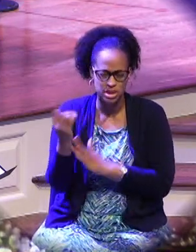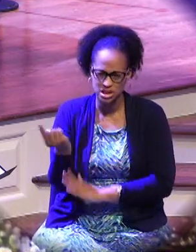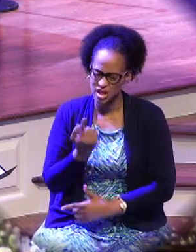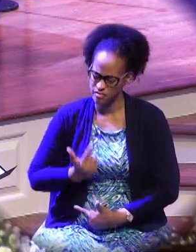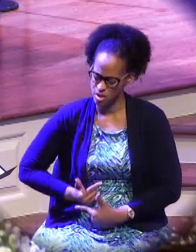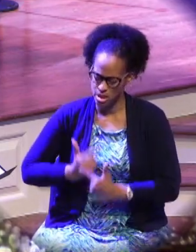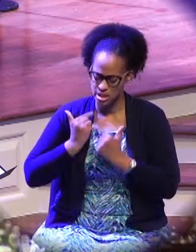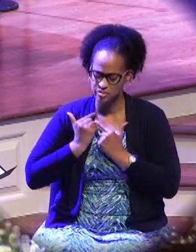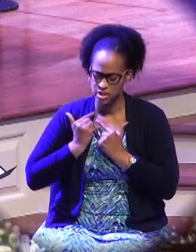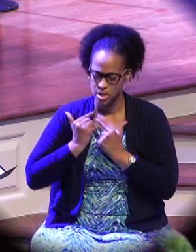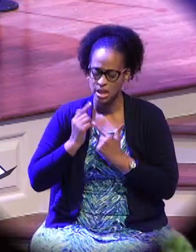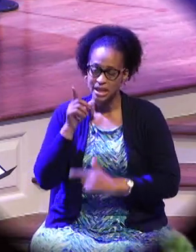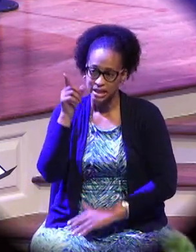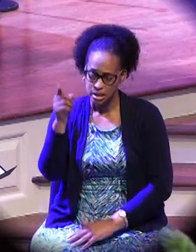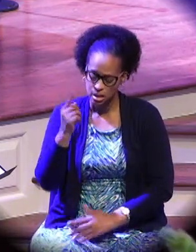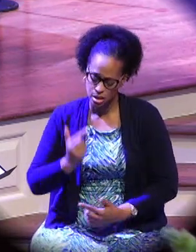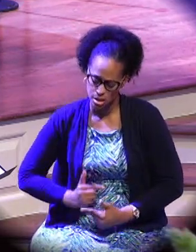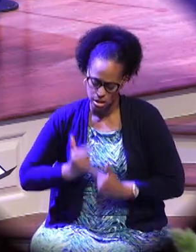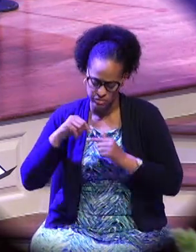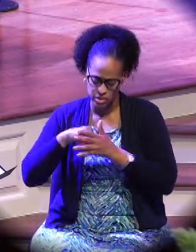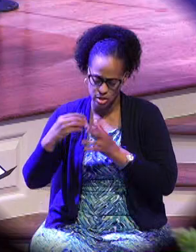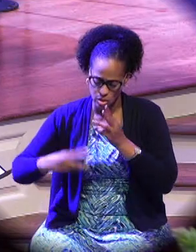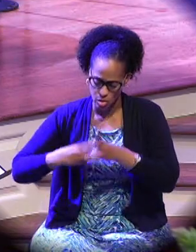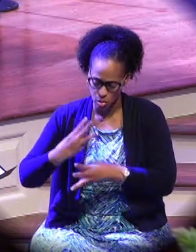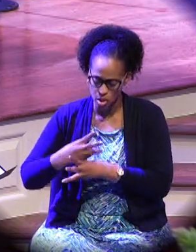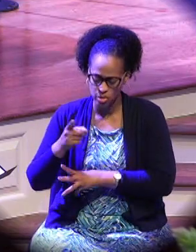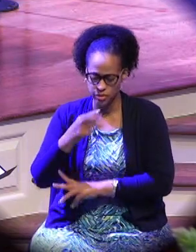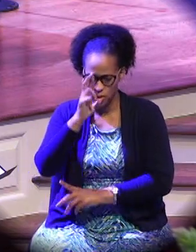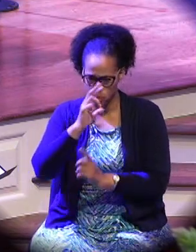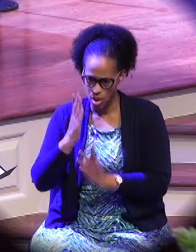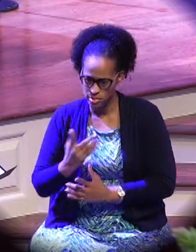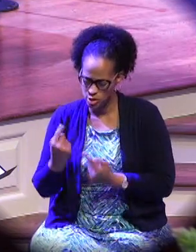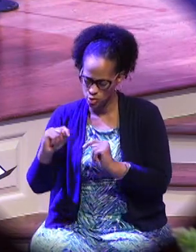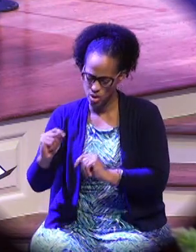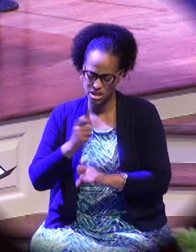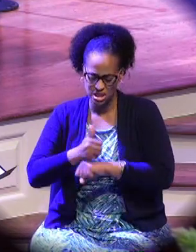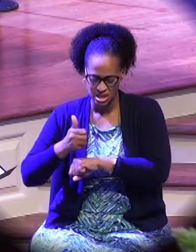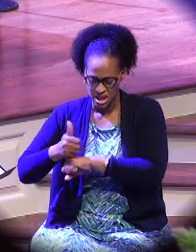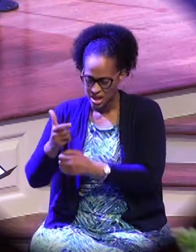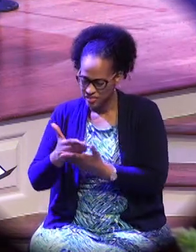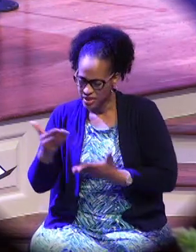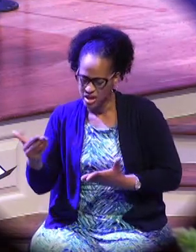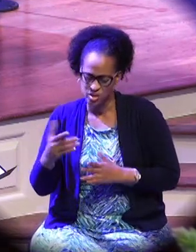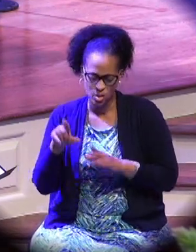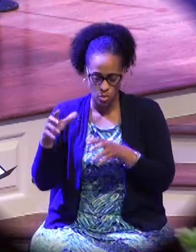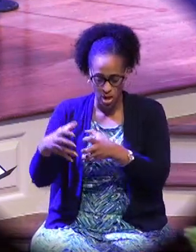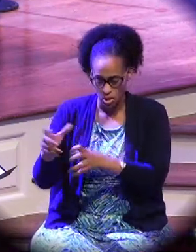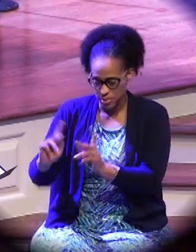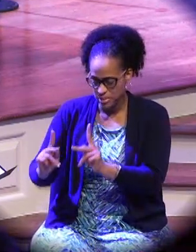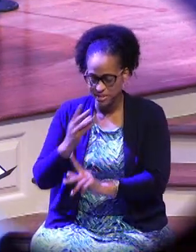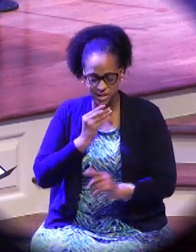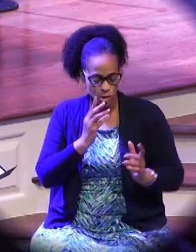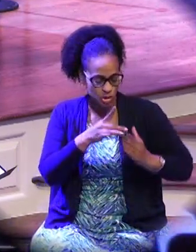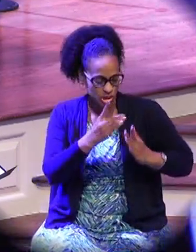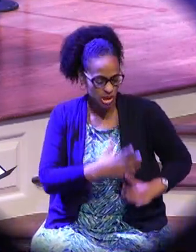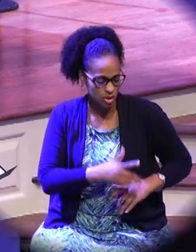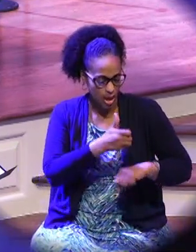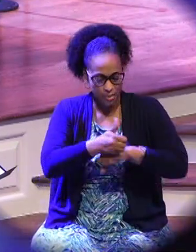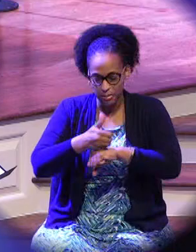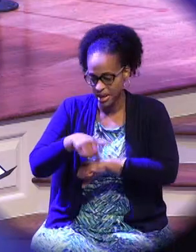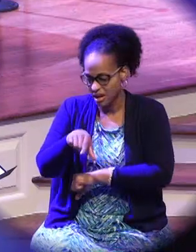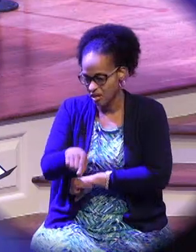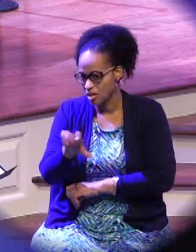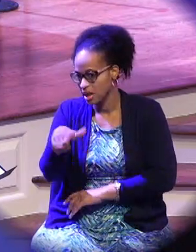lived. And he lives in a world where the Romans are trying to blame things on one group of people. The Jewish leaders are trying to blame something